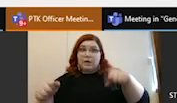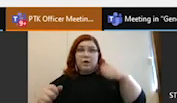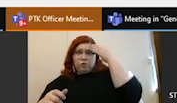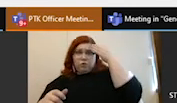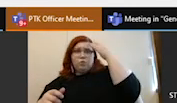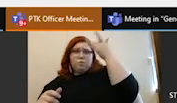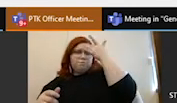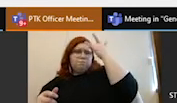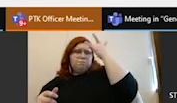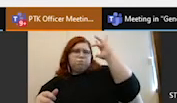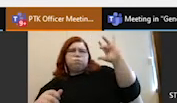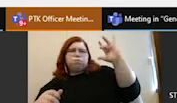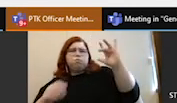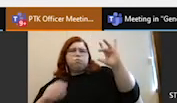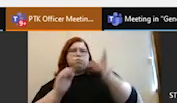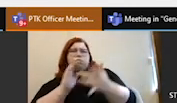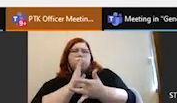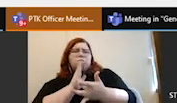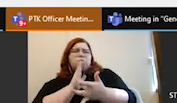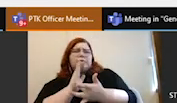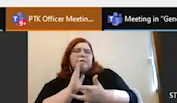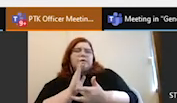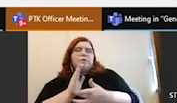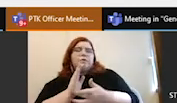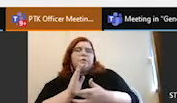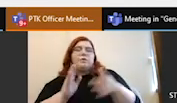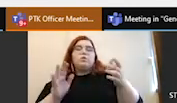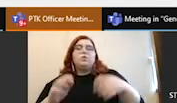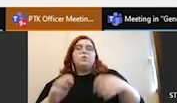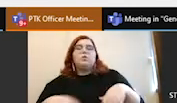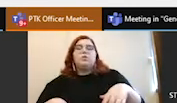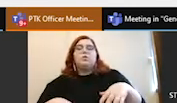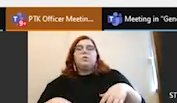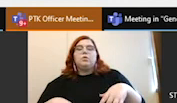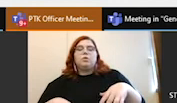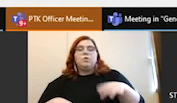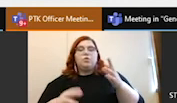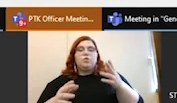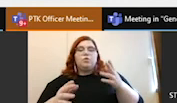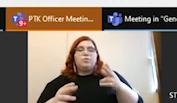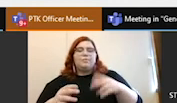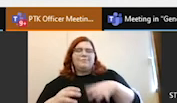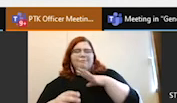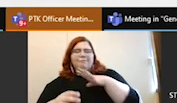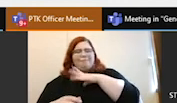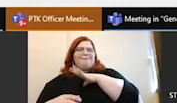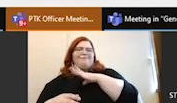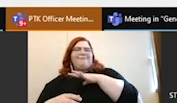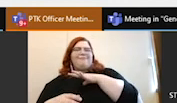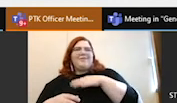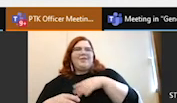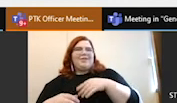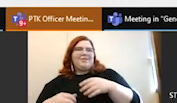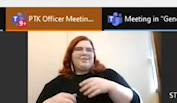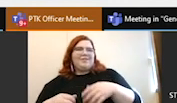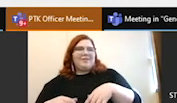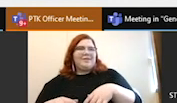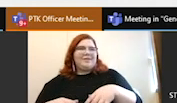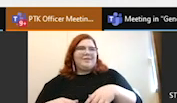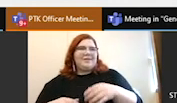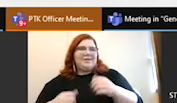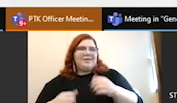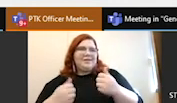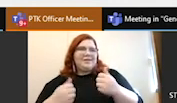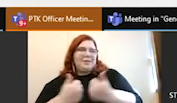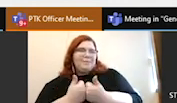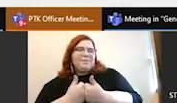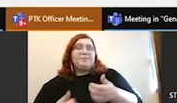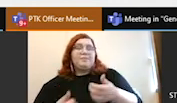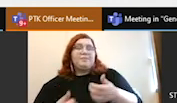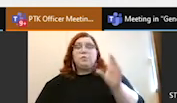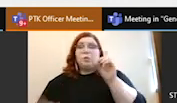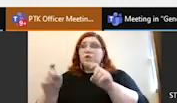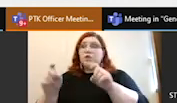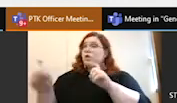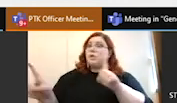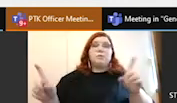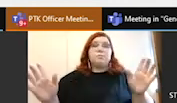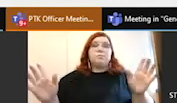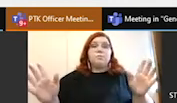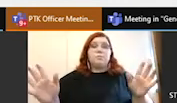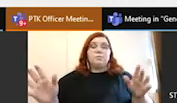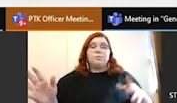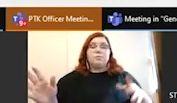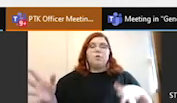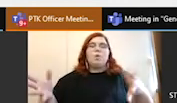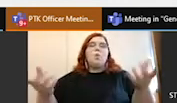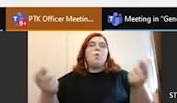to create like some really cool stuff. Any other questions? All right, so what I want to do